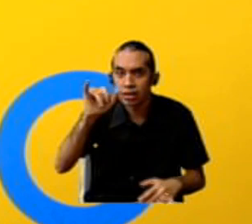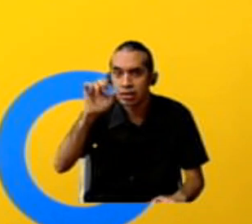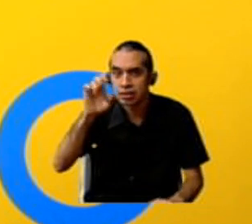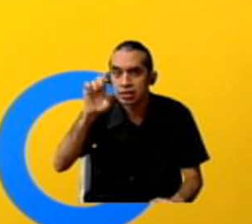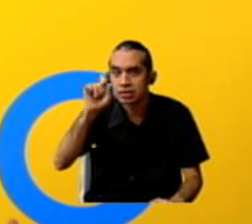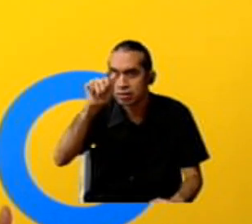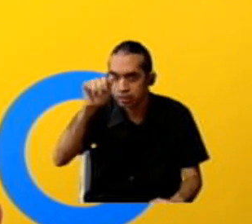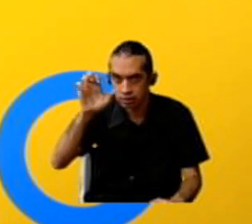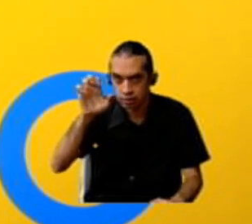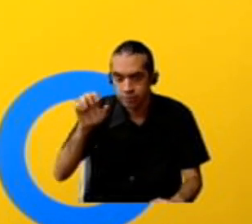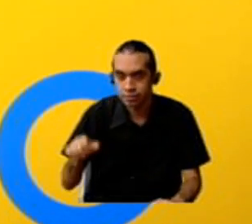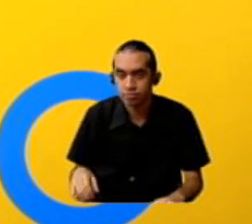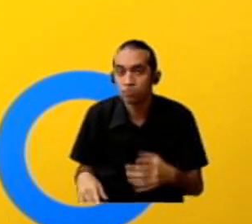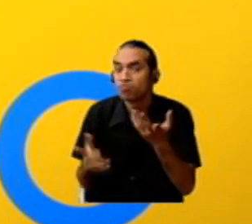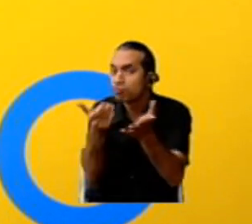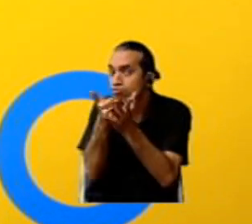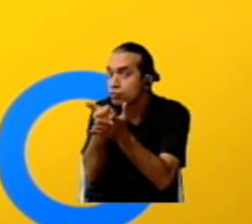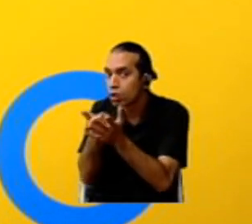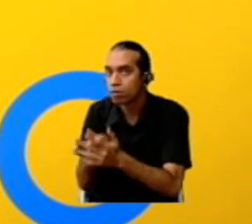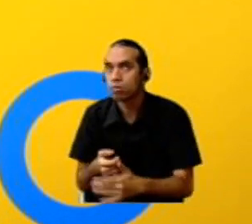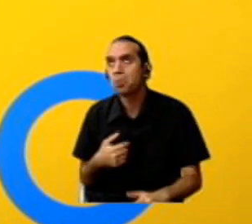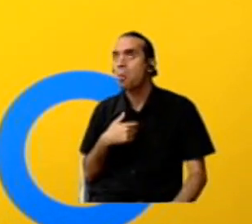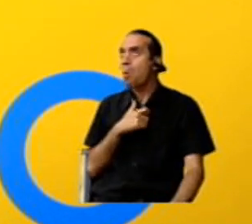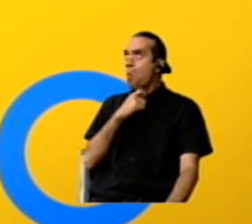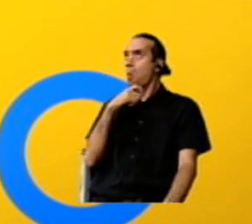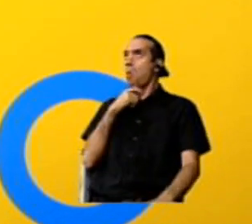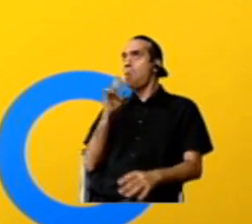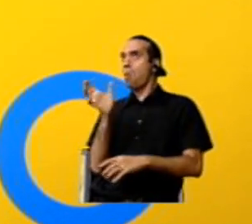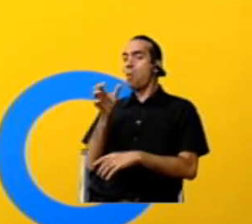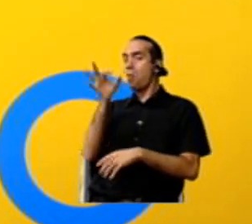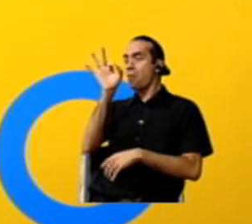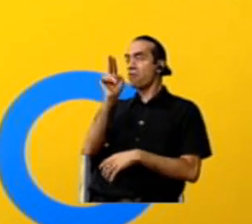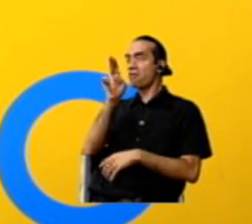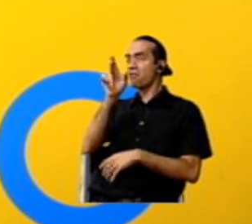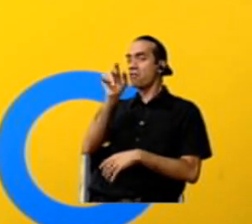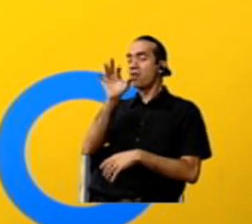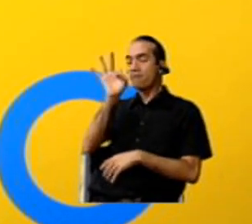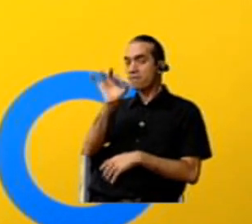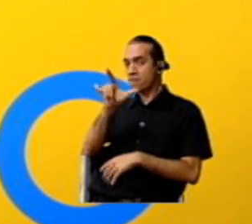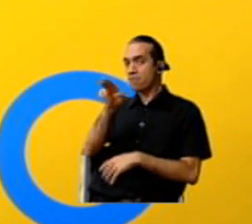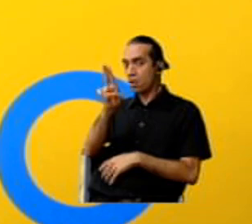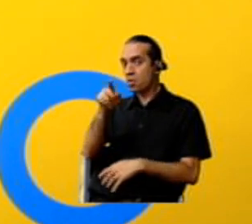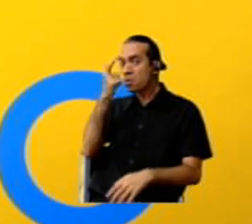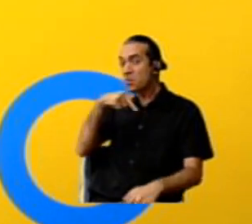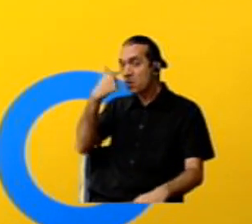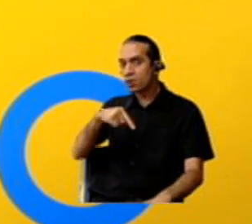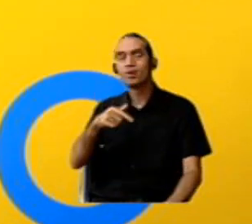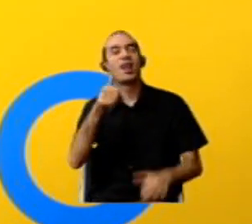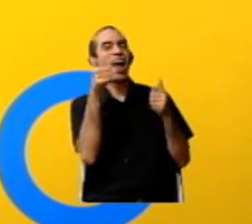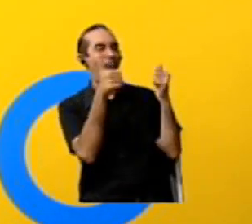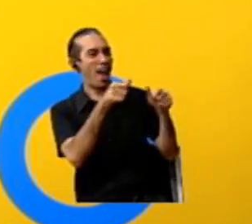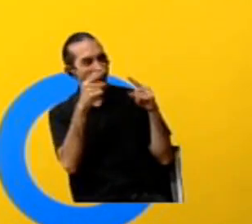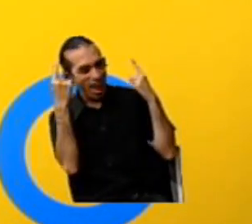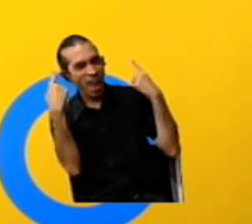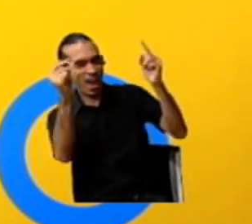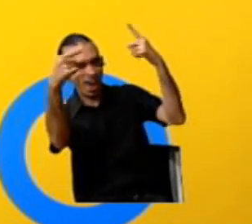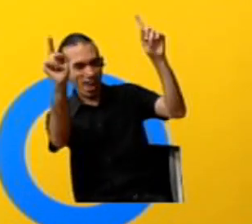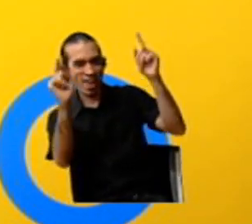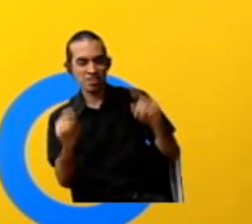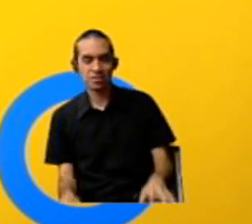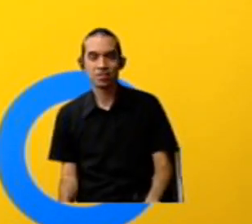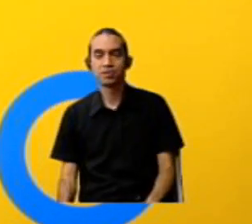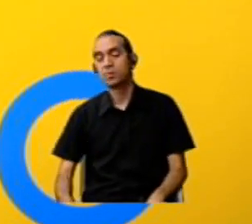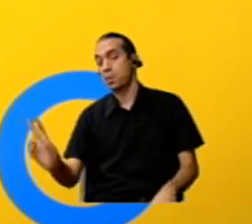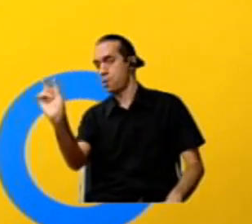at home? Well, I think it's the flu. Great job, Charlie. Here we go